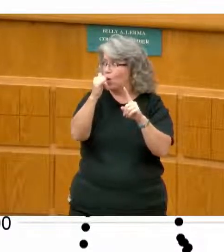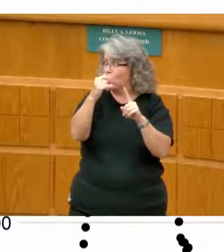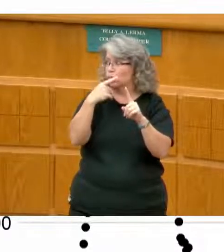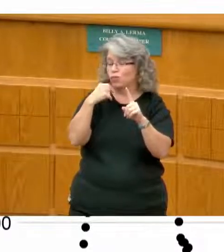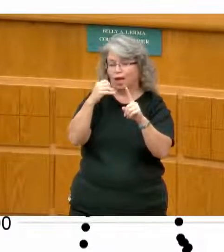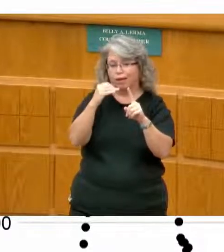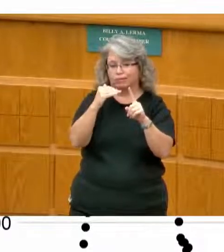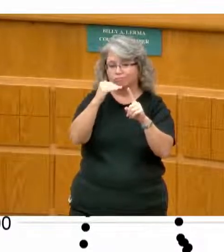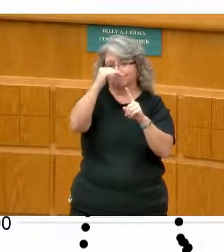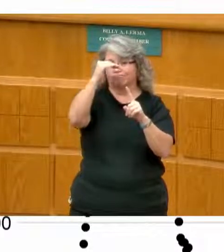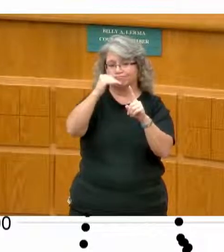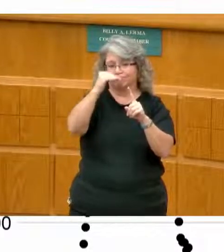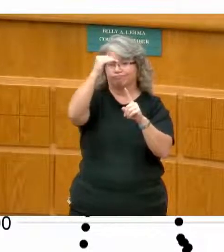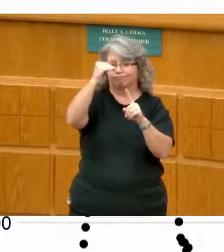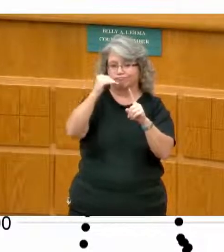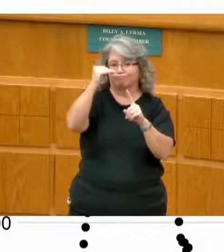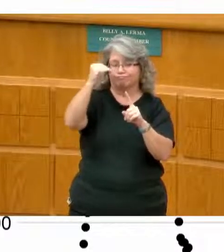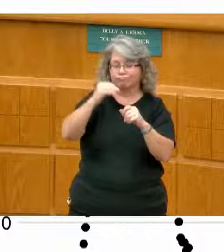will tell, but